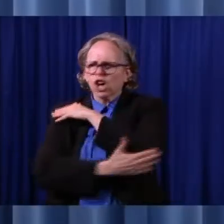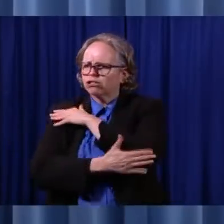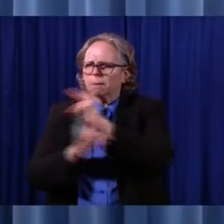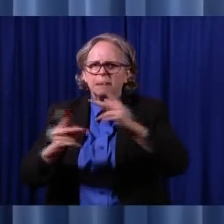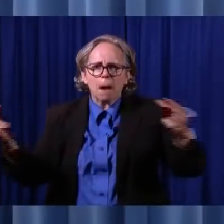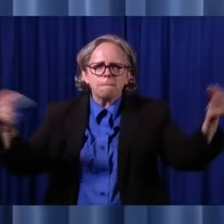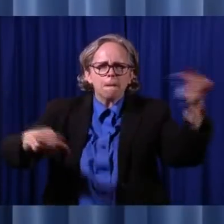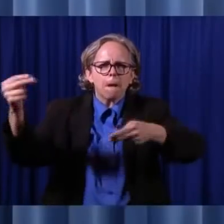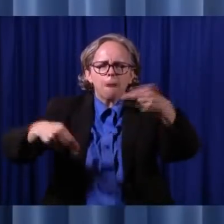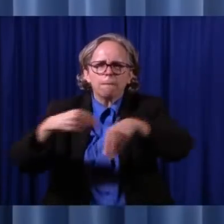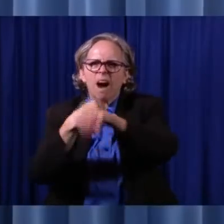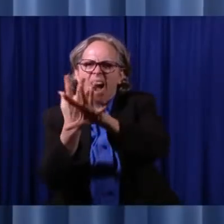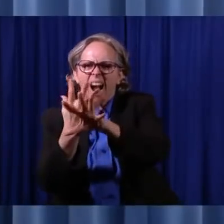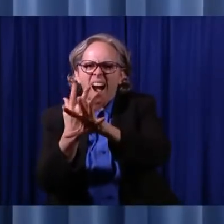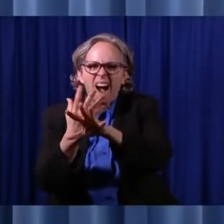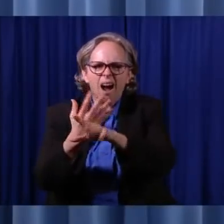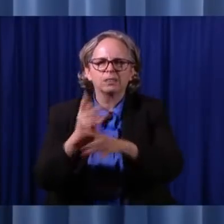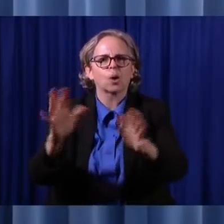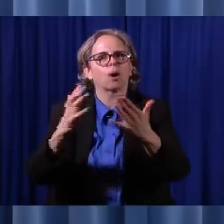that.